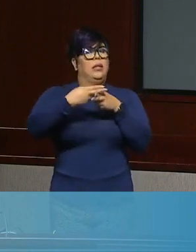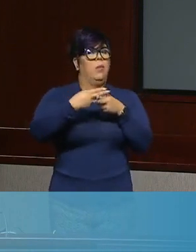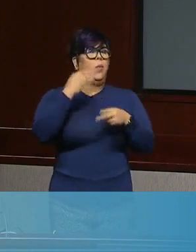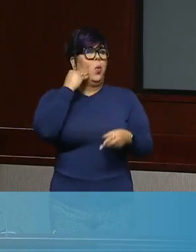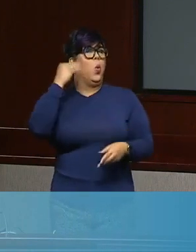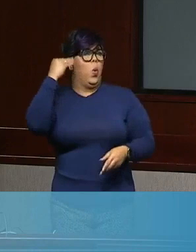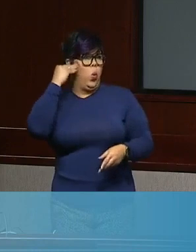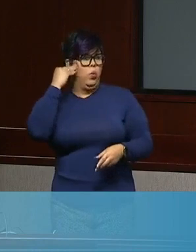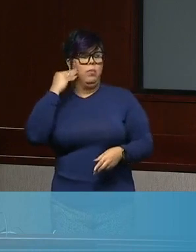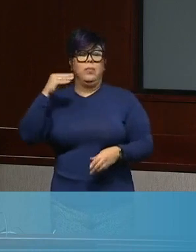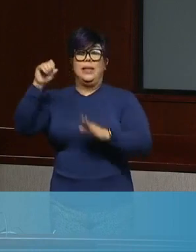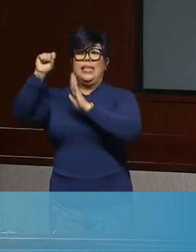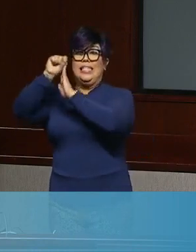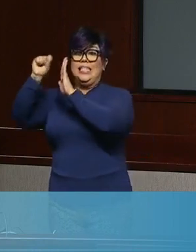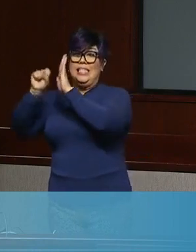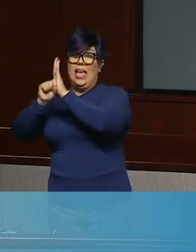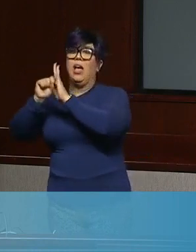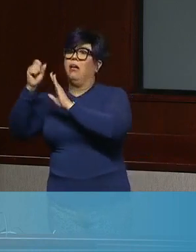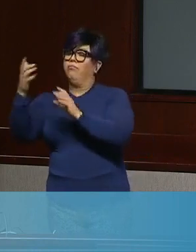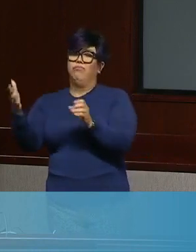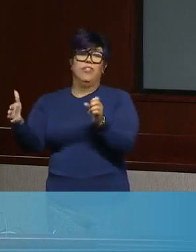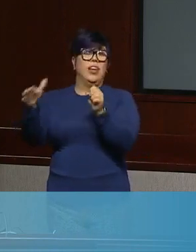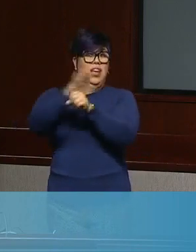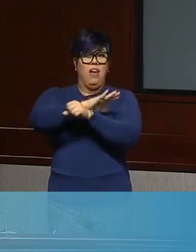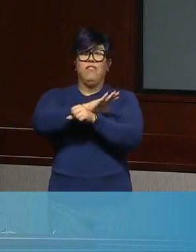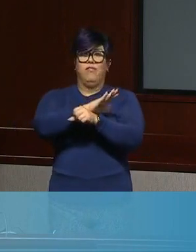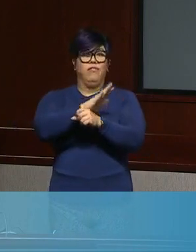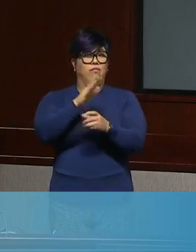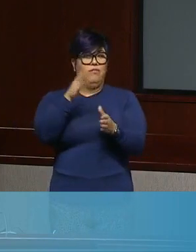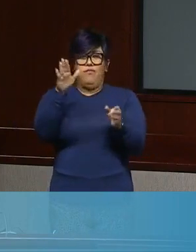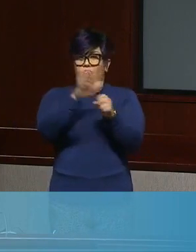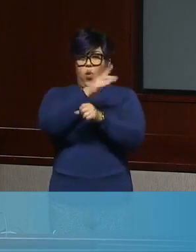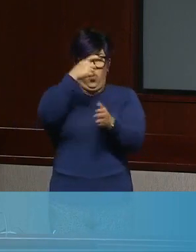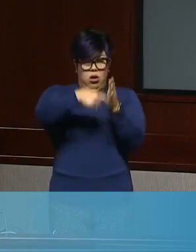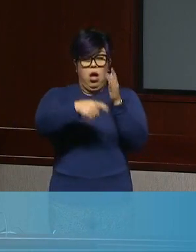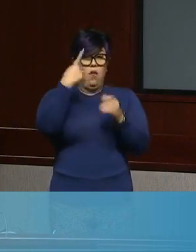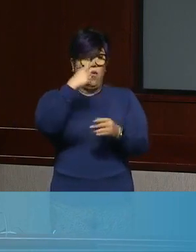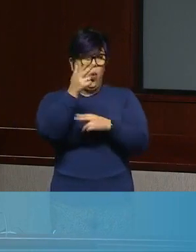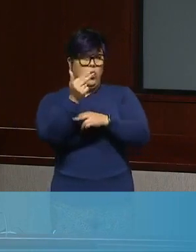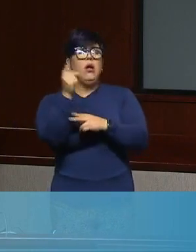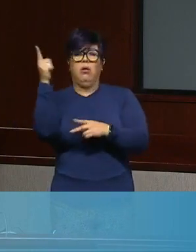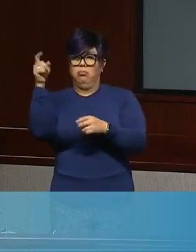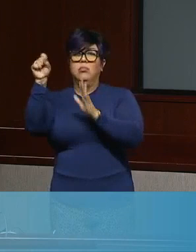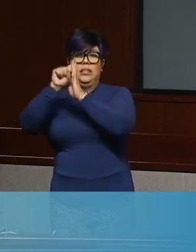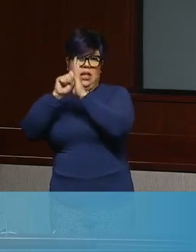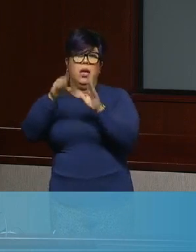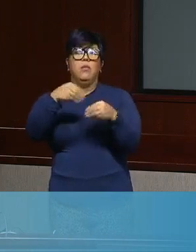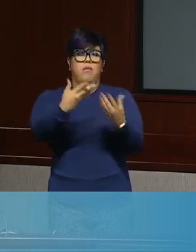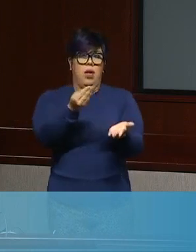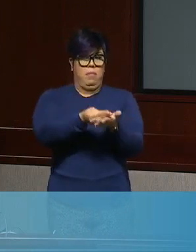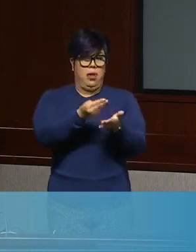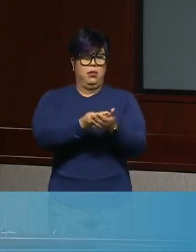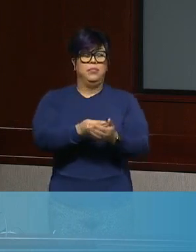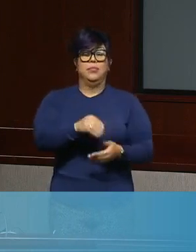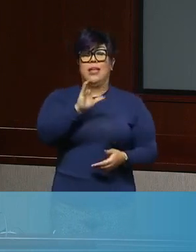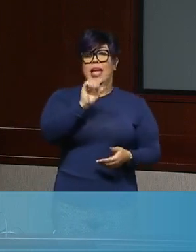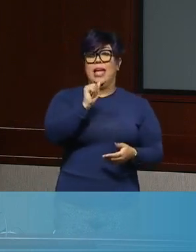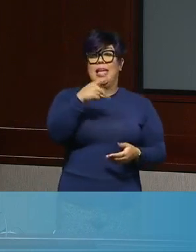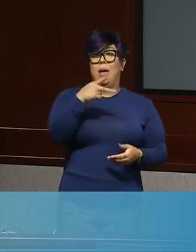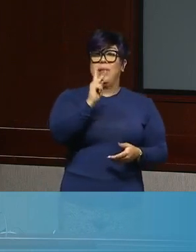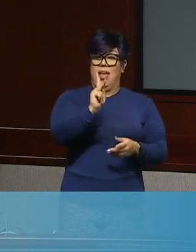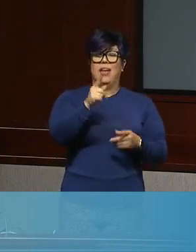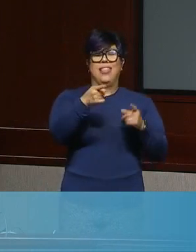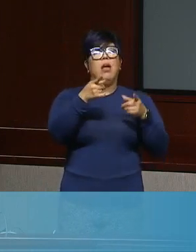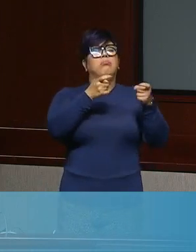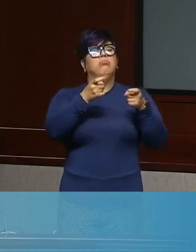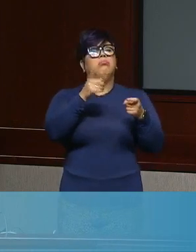covering 100% of the cost for the hotel rooms. As mentioned, CAPK has been identified as the local administrator for the